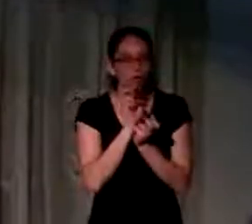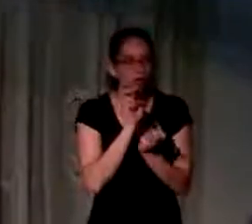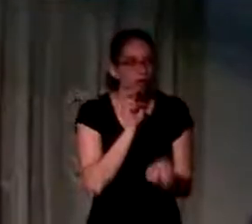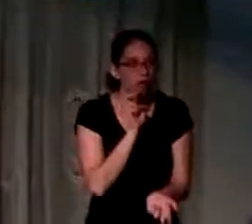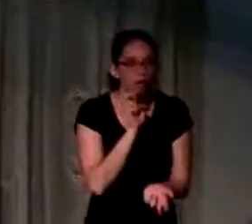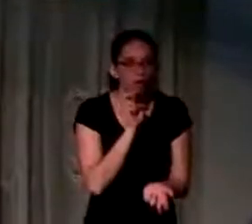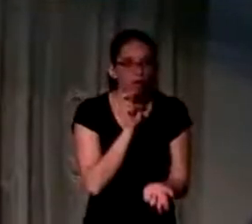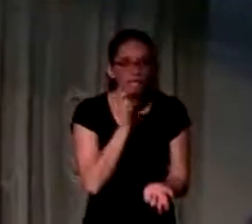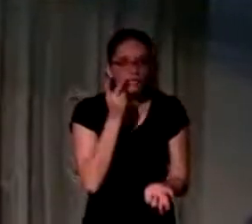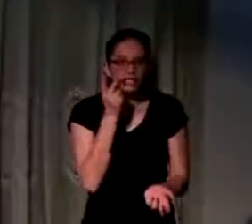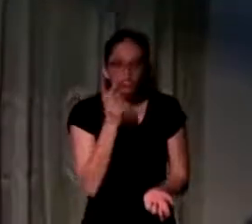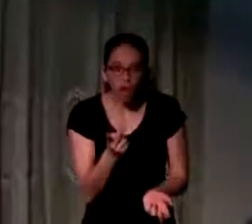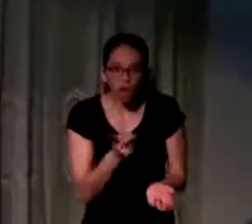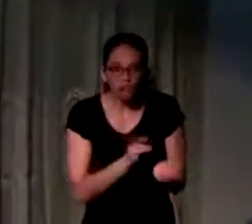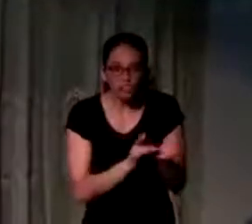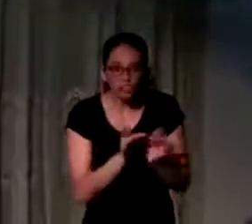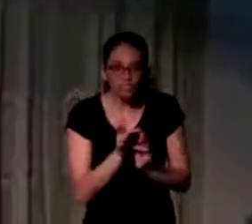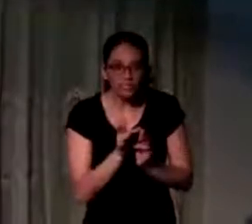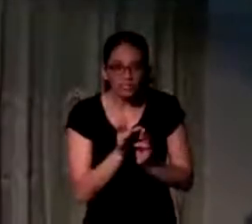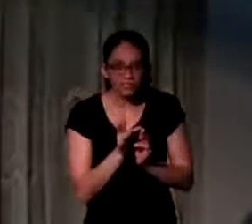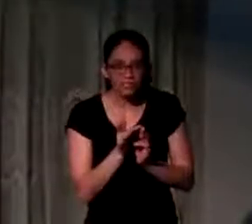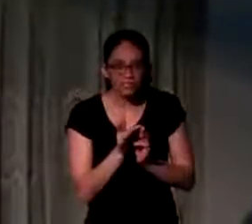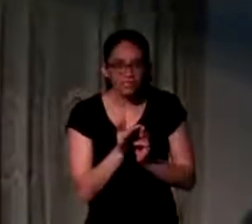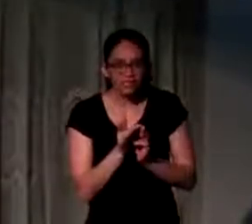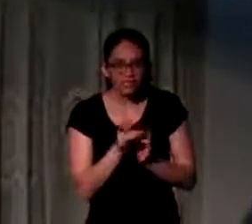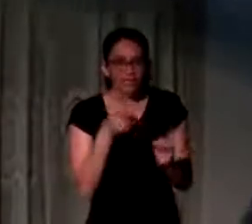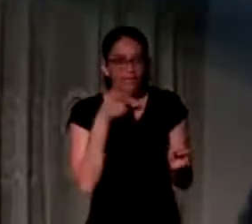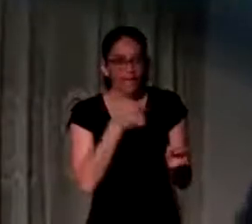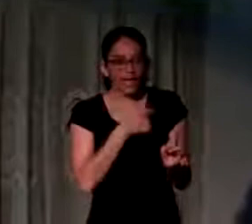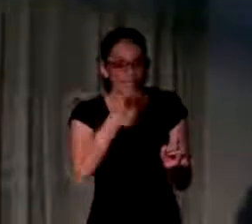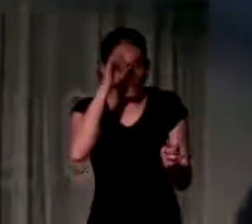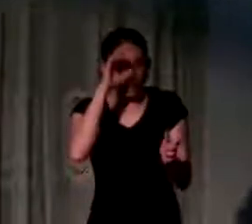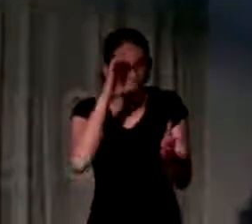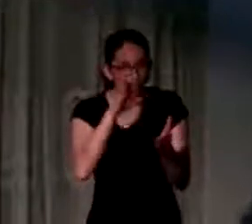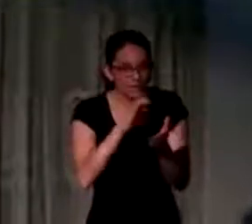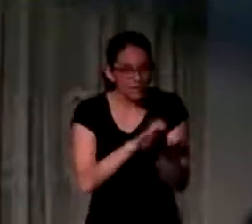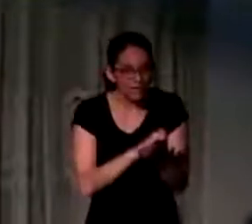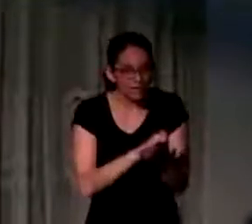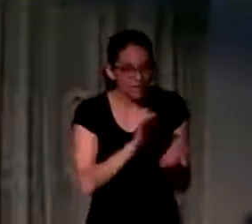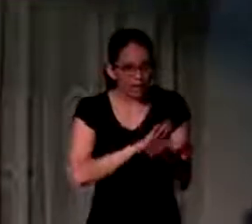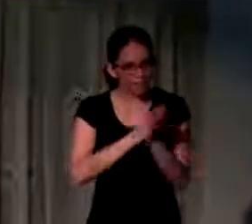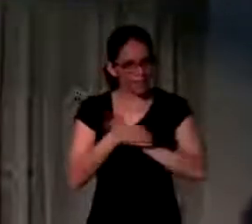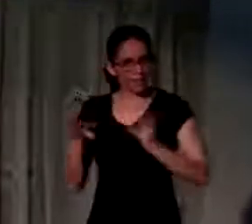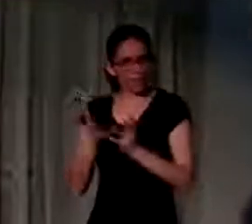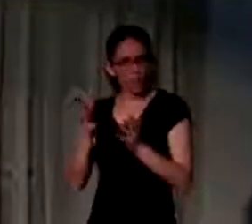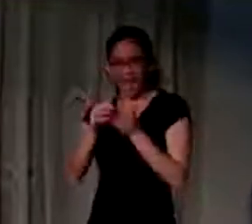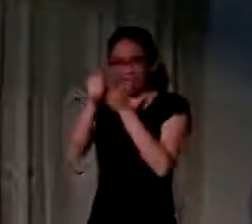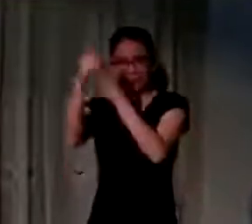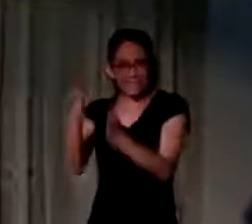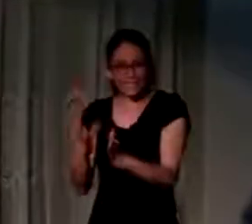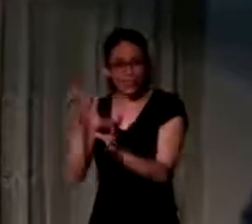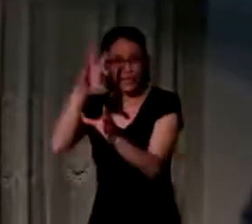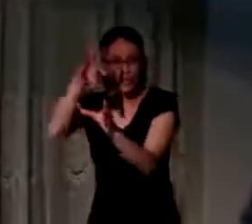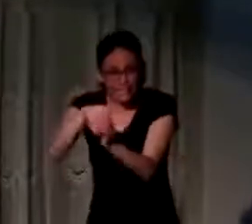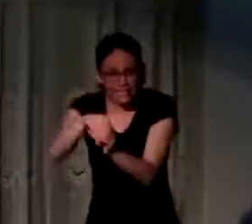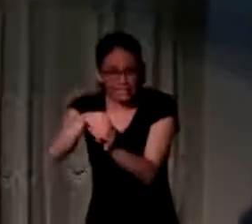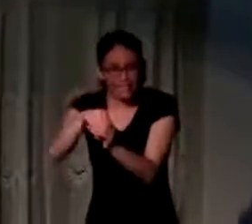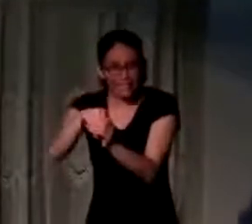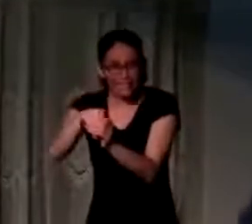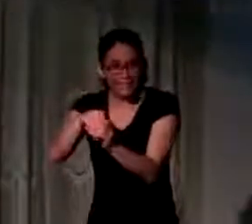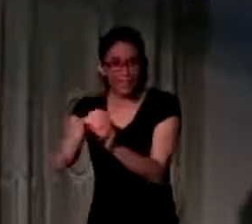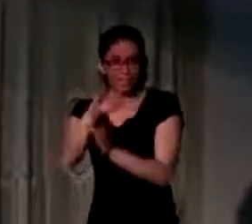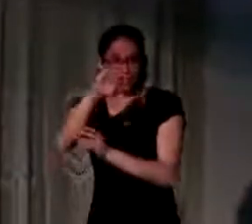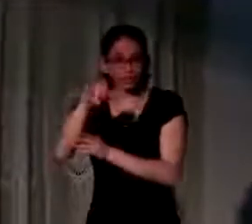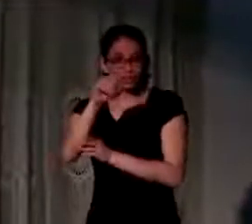Jesus. And you know what happened? He became a leading man, the pastor, the bishop, the leader of